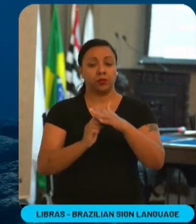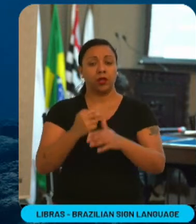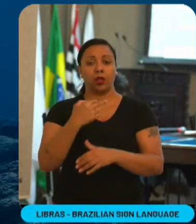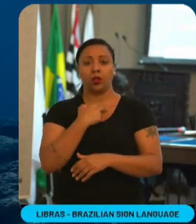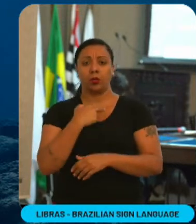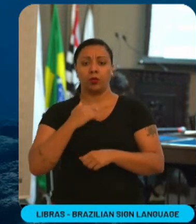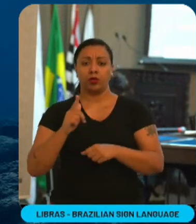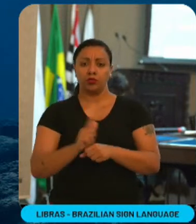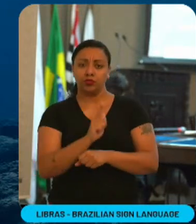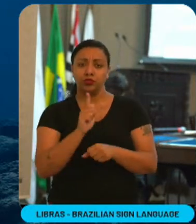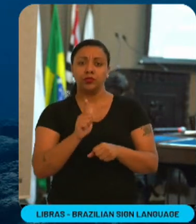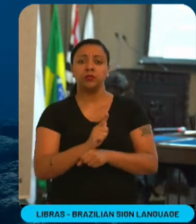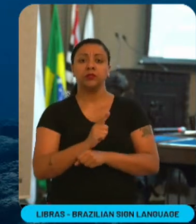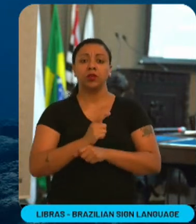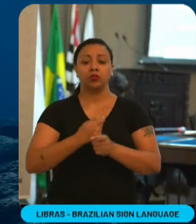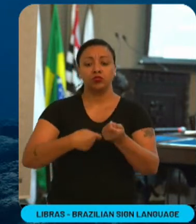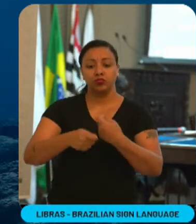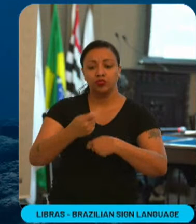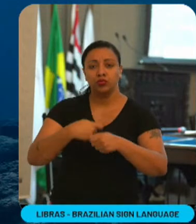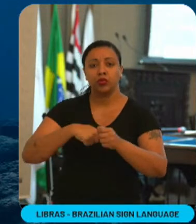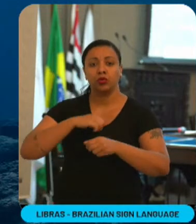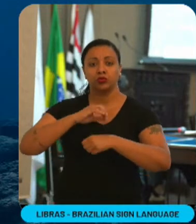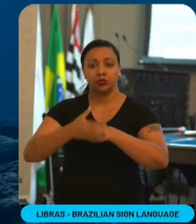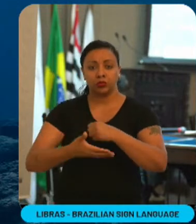in the